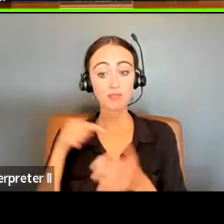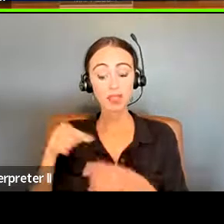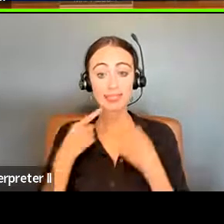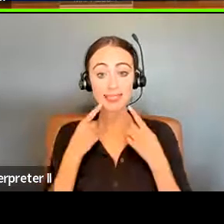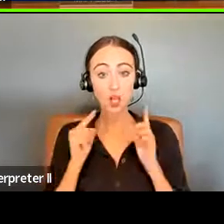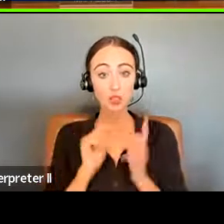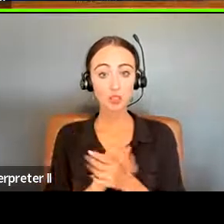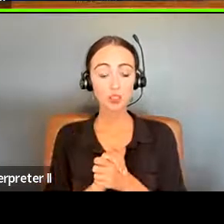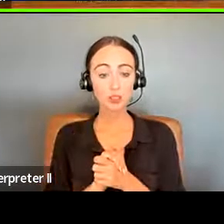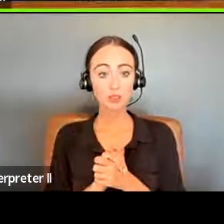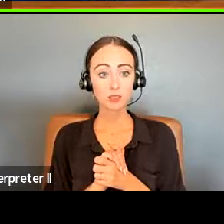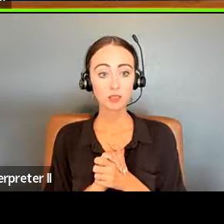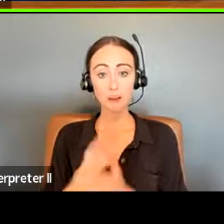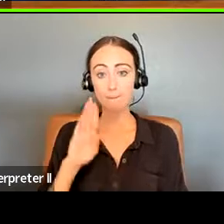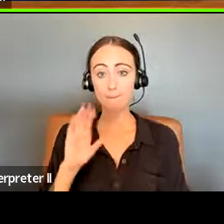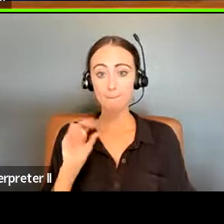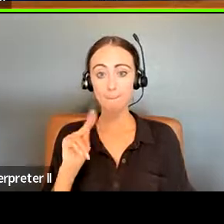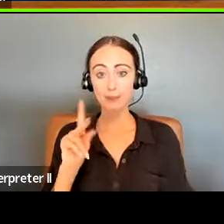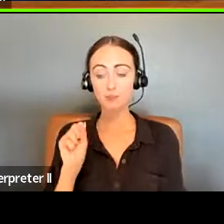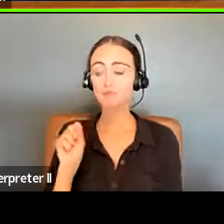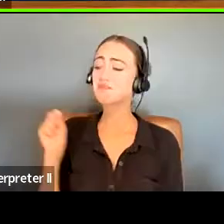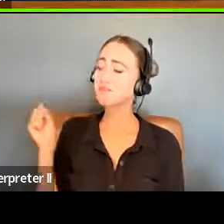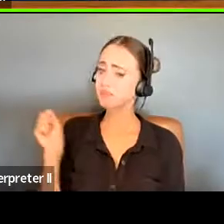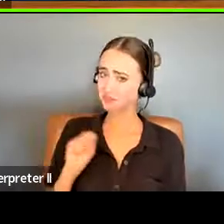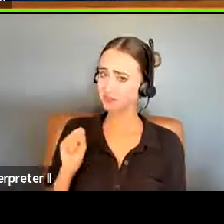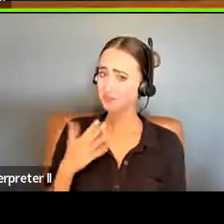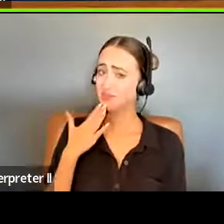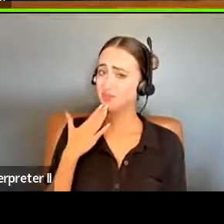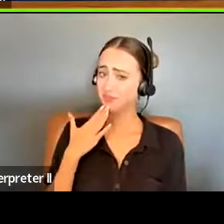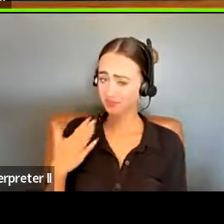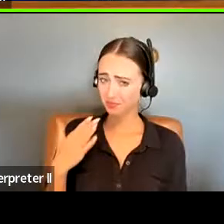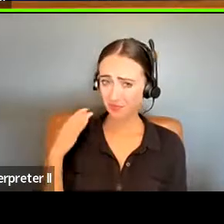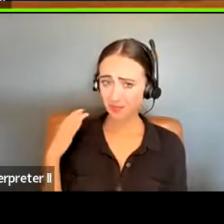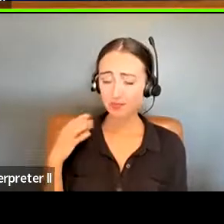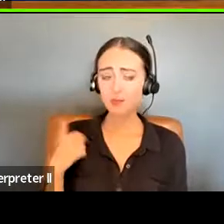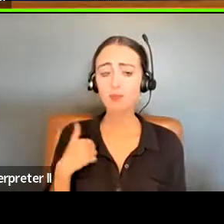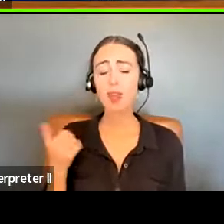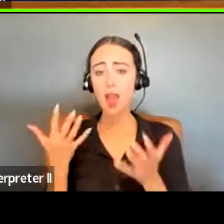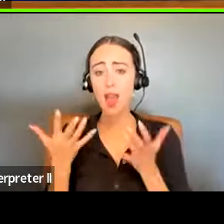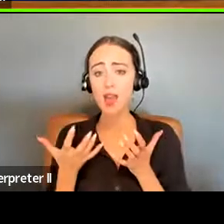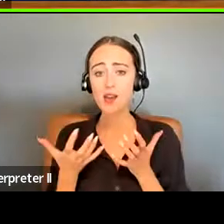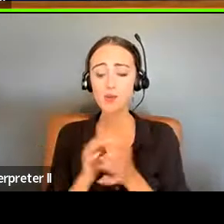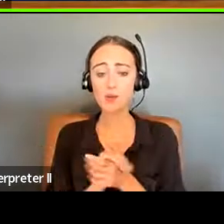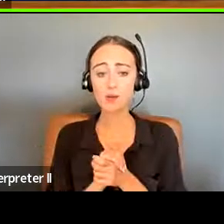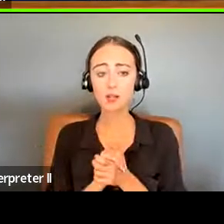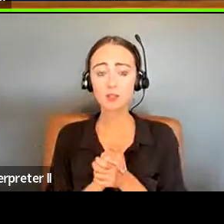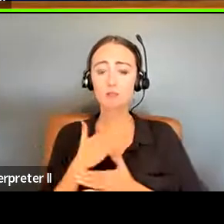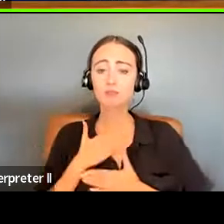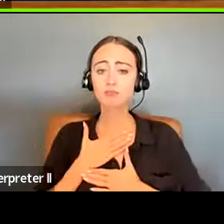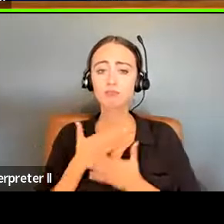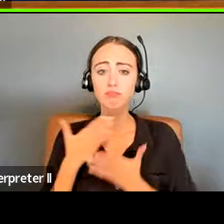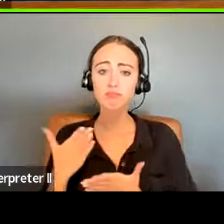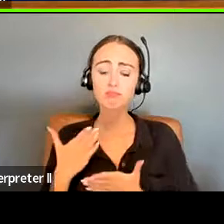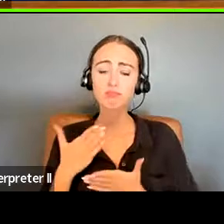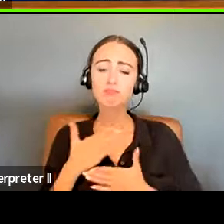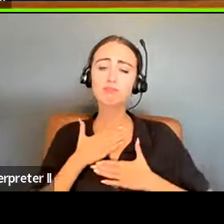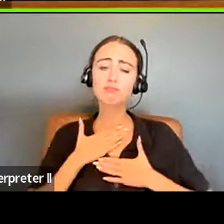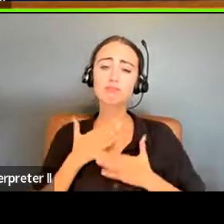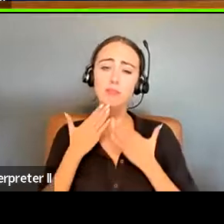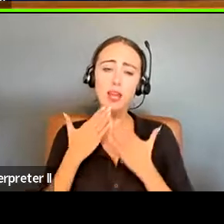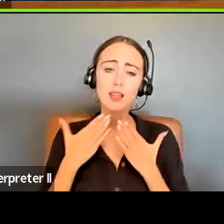declaration? Councilmember Bonds. Yes, thank you, Chairman, and I really want to express my gratitude